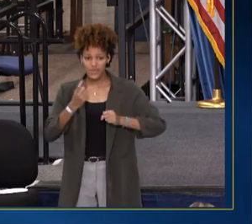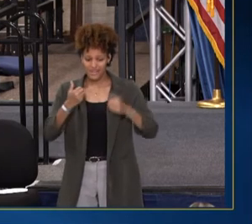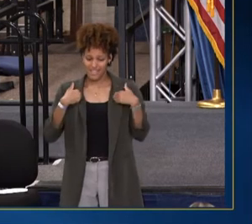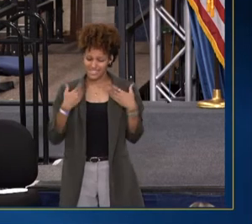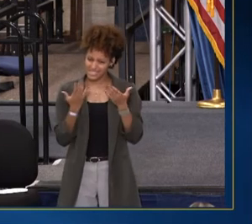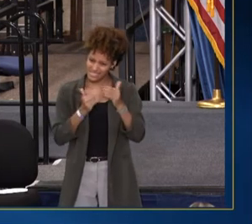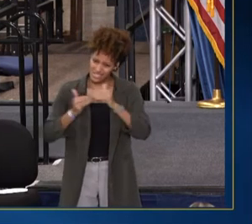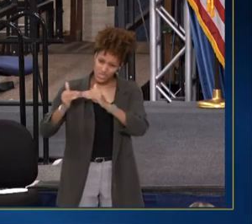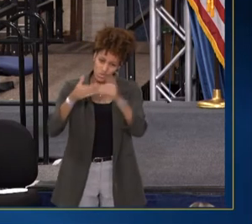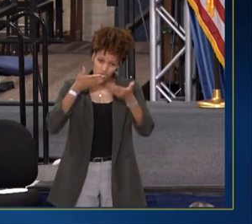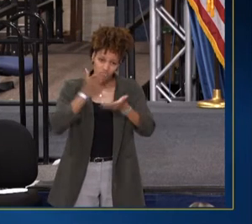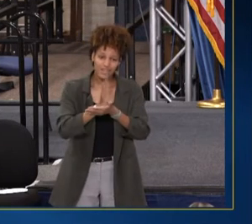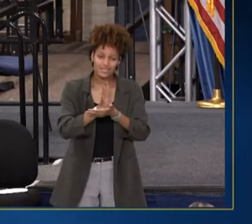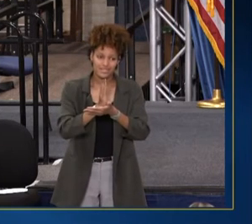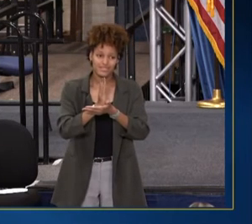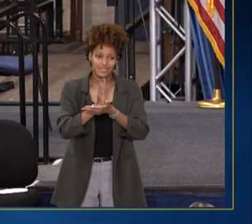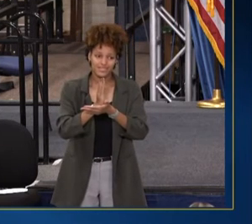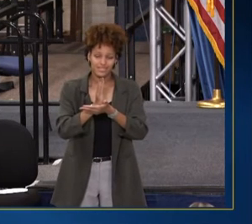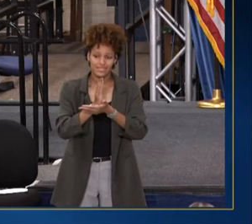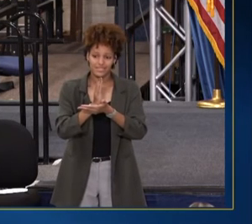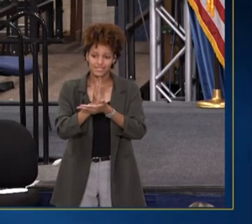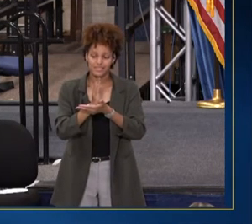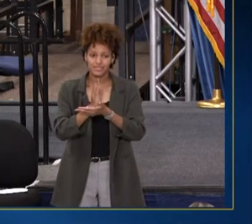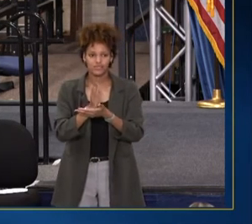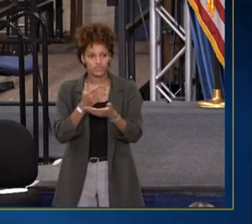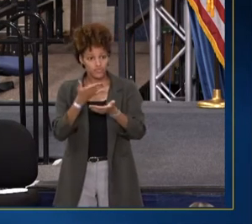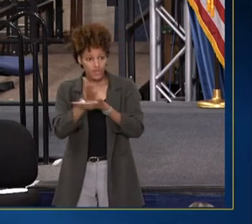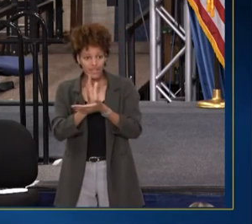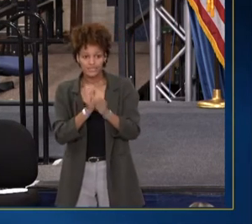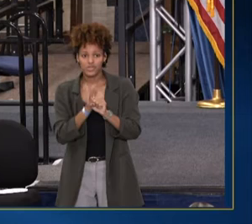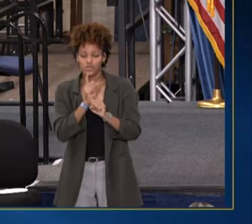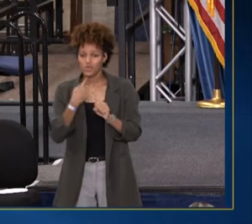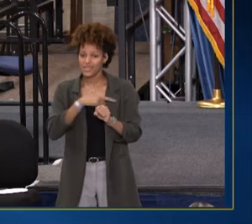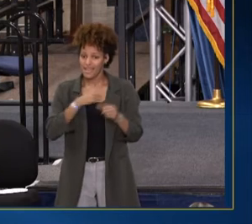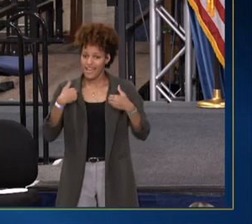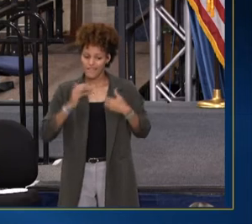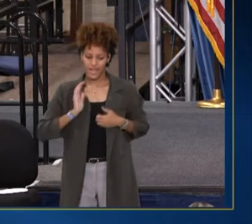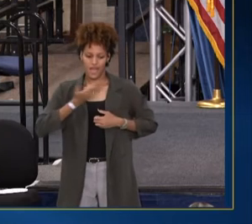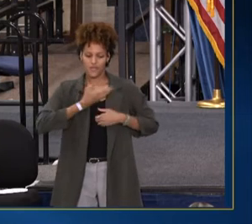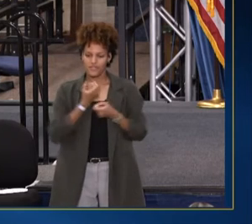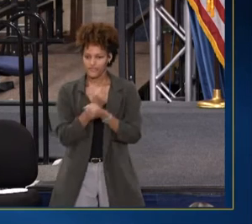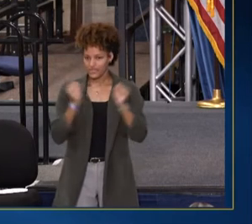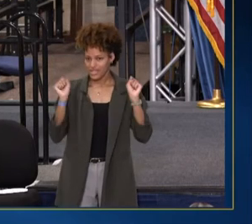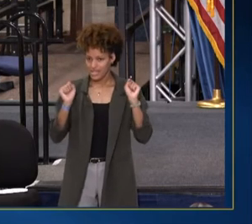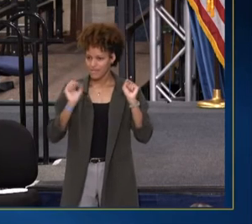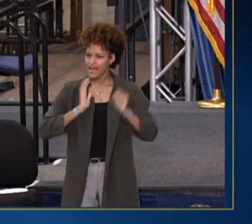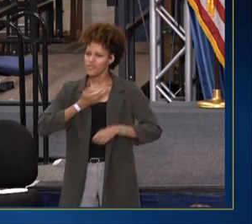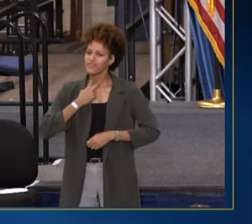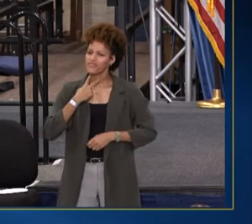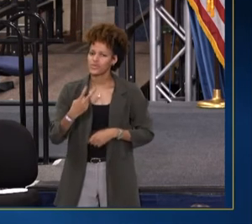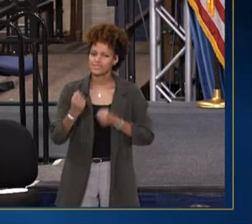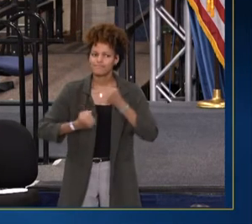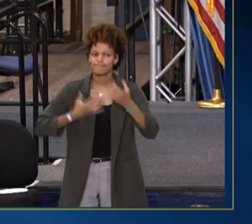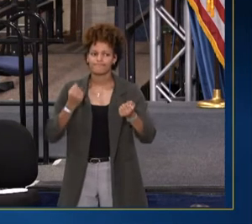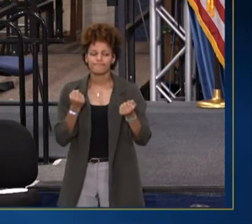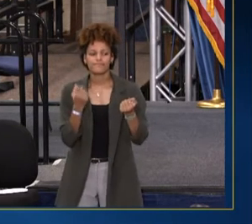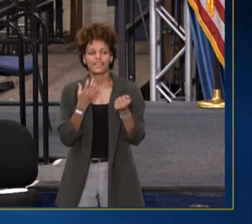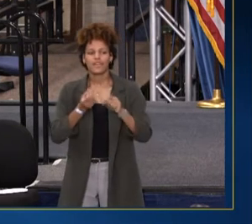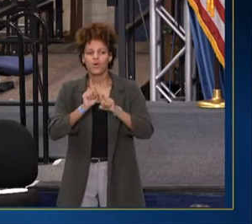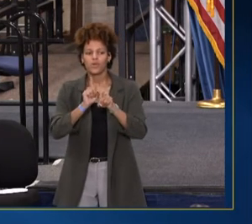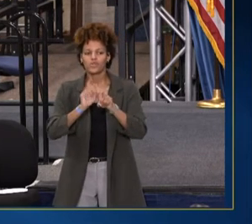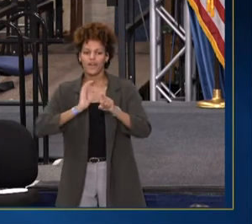rights. And that is the fundamental rights to make sure that we have our freedom, we have our voice, and we have